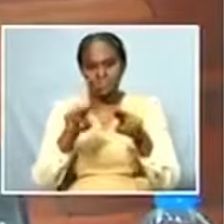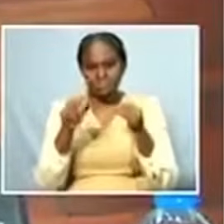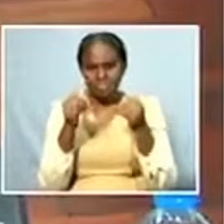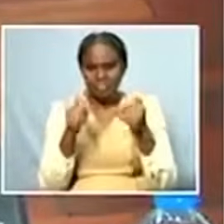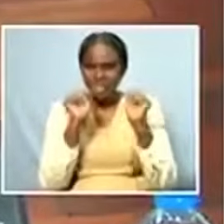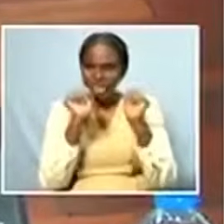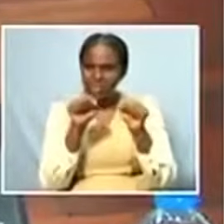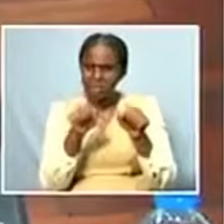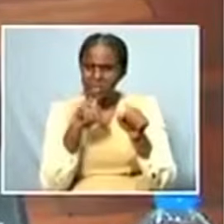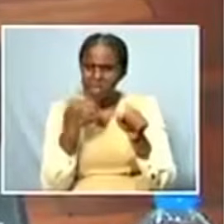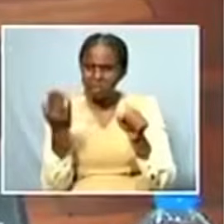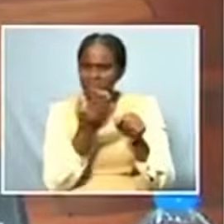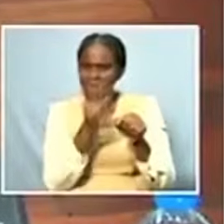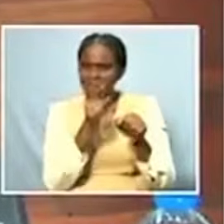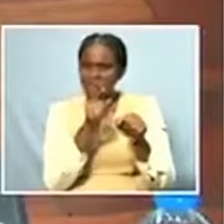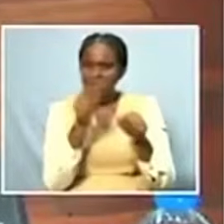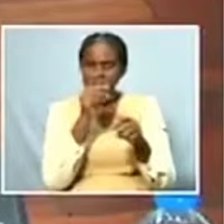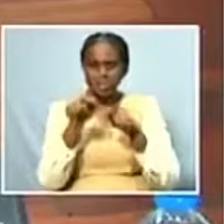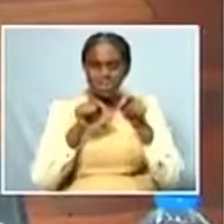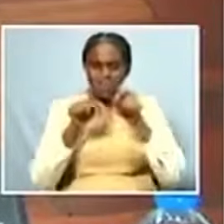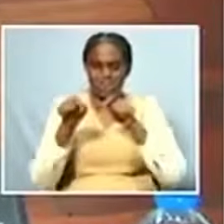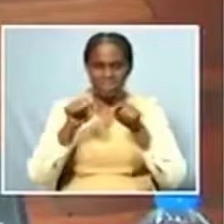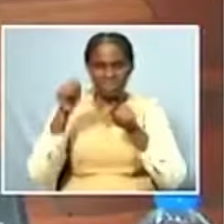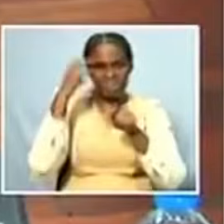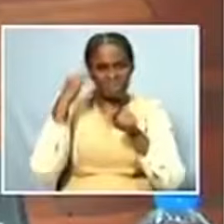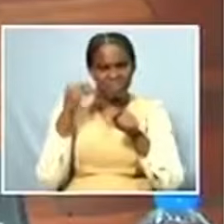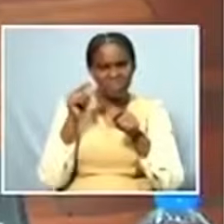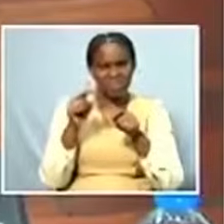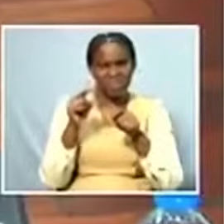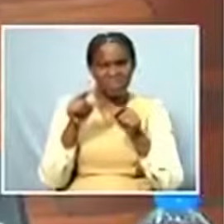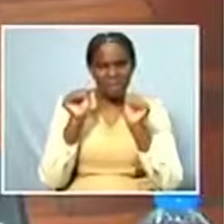possible that the controlling officer can